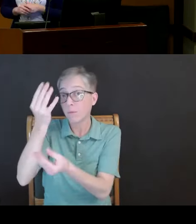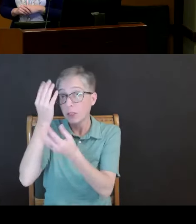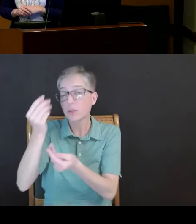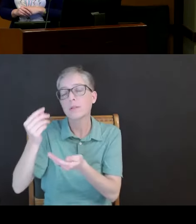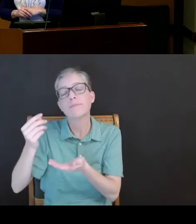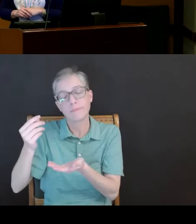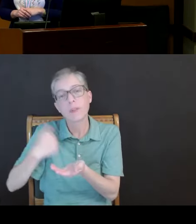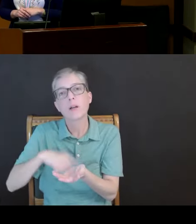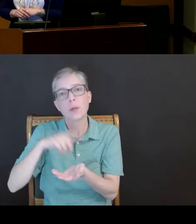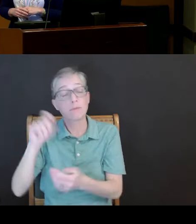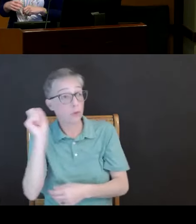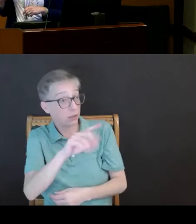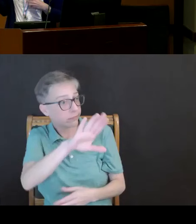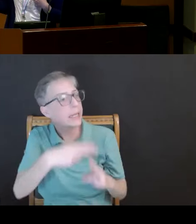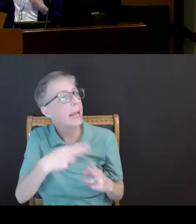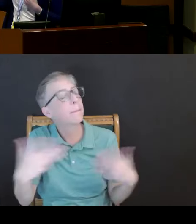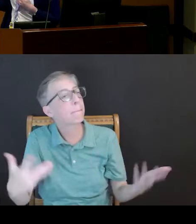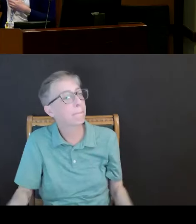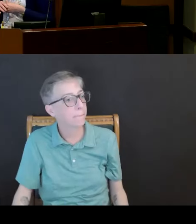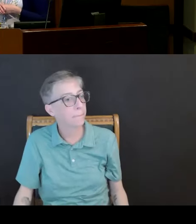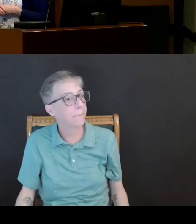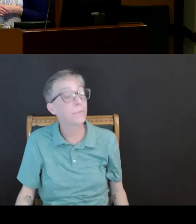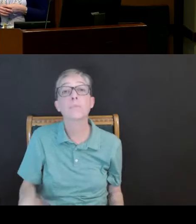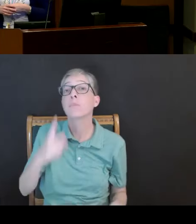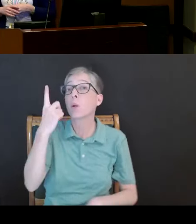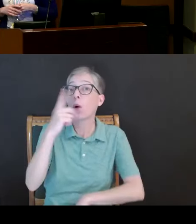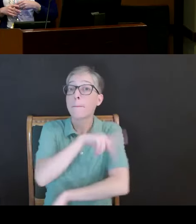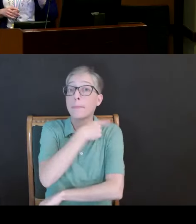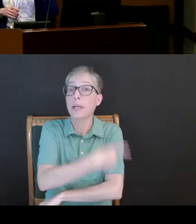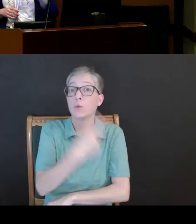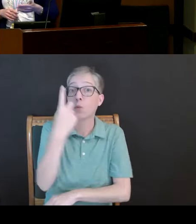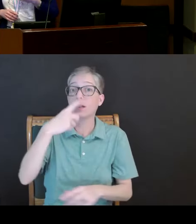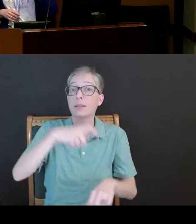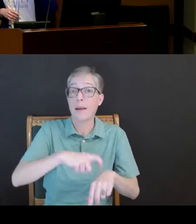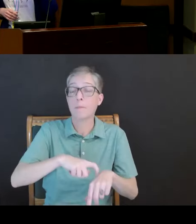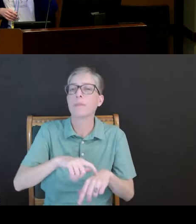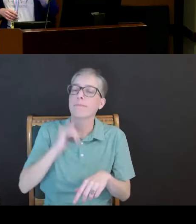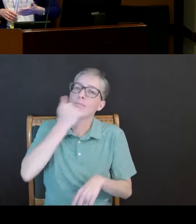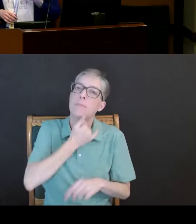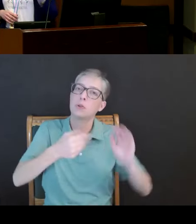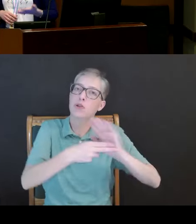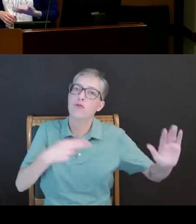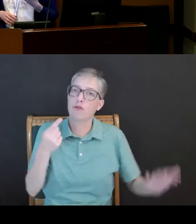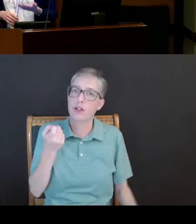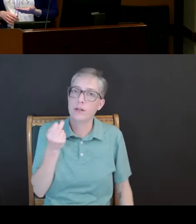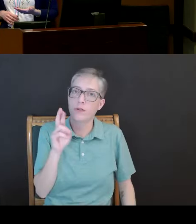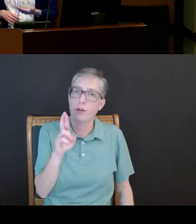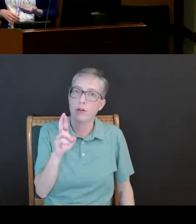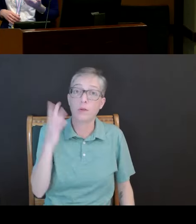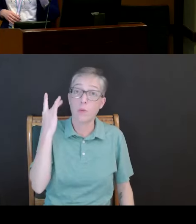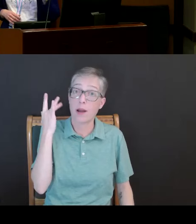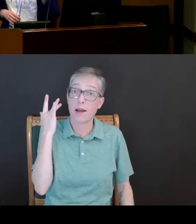by asking someone's name. I had a patient who was misgendered because the person didn't listen to the